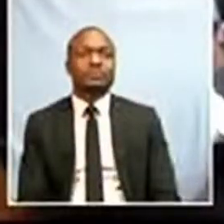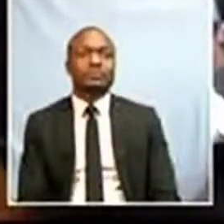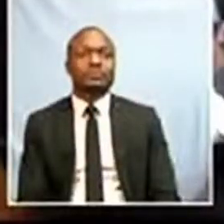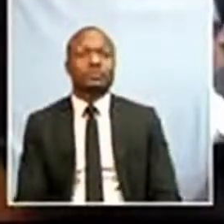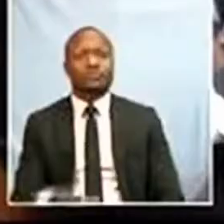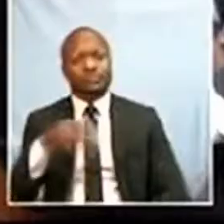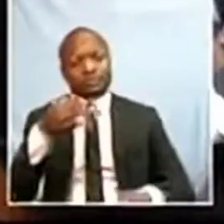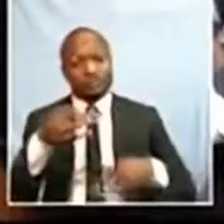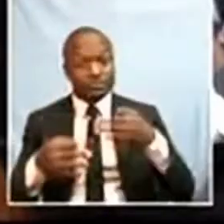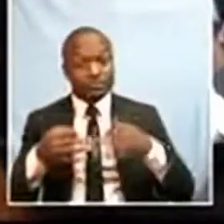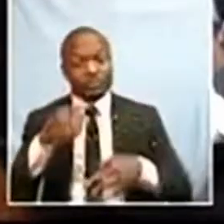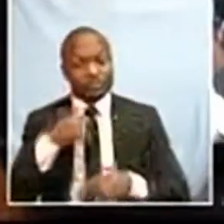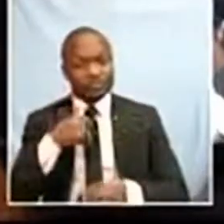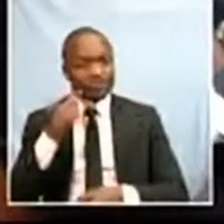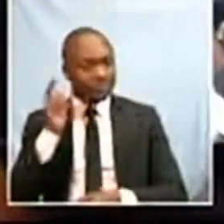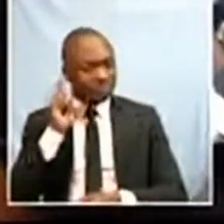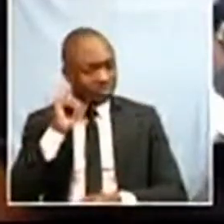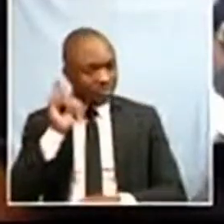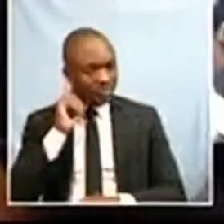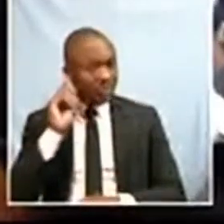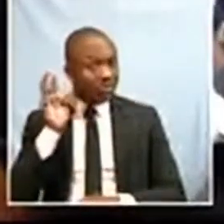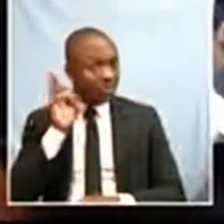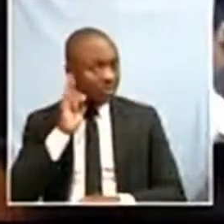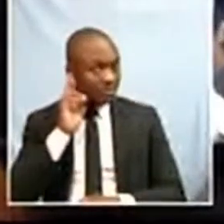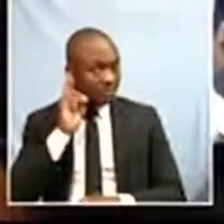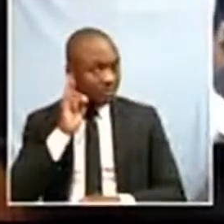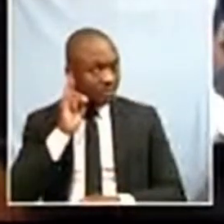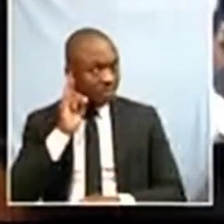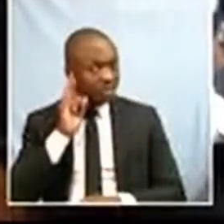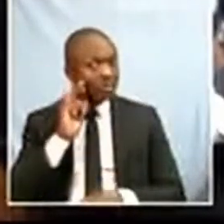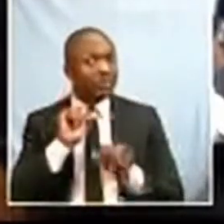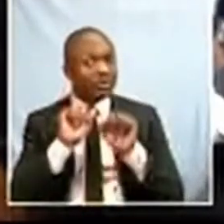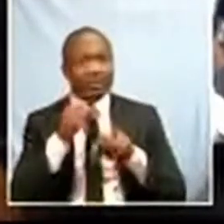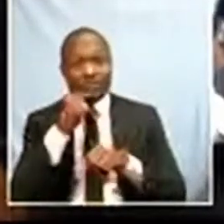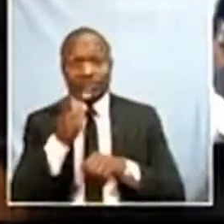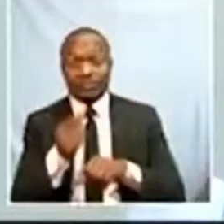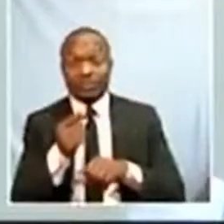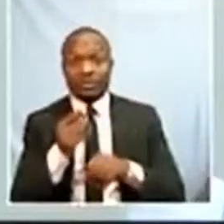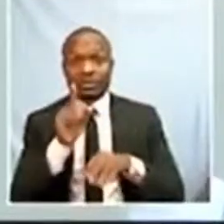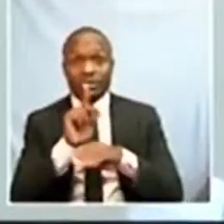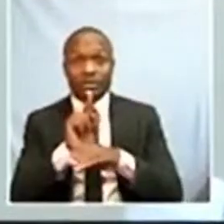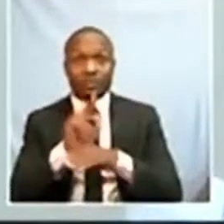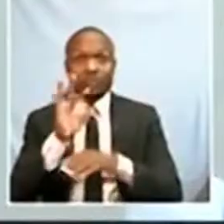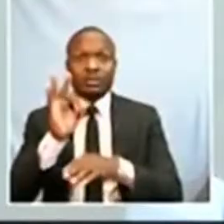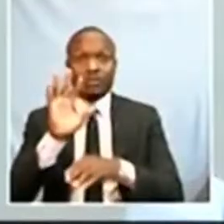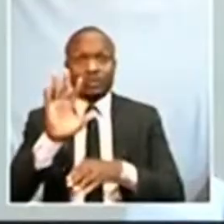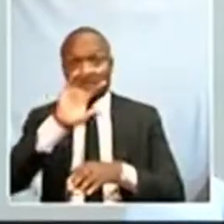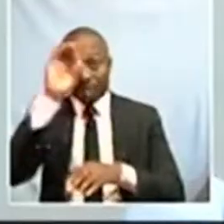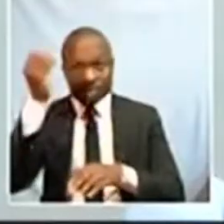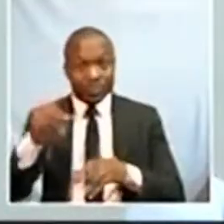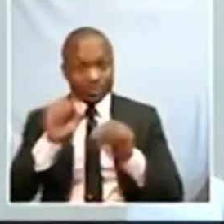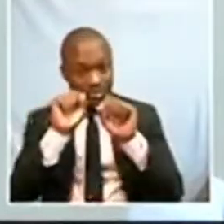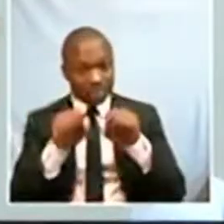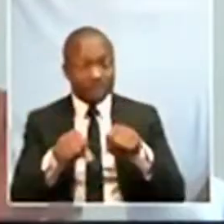If I was listening on radio, I would say the project was on 95%. I would want to believe.